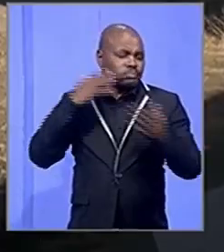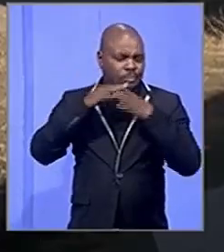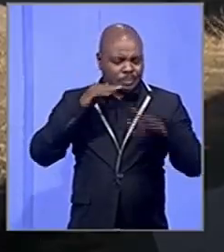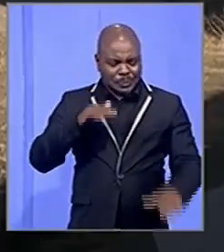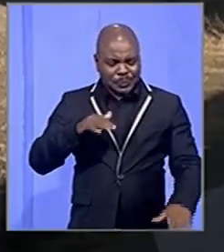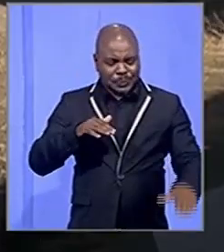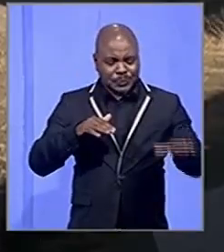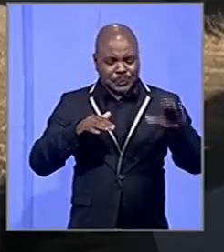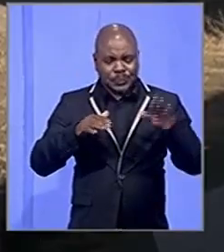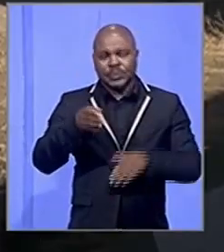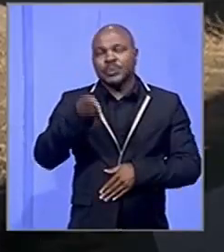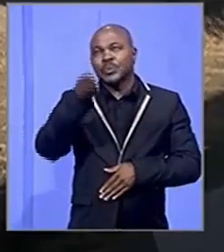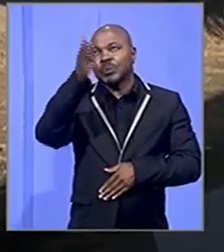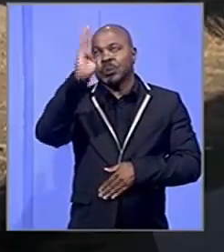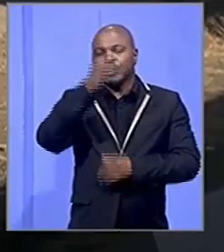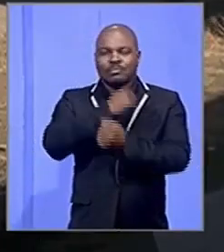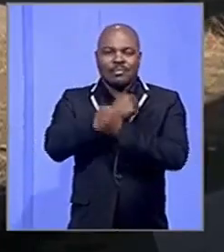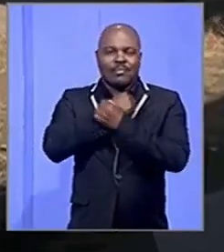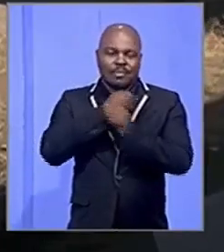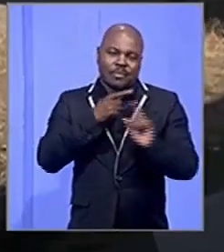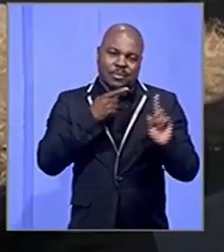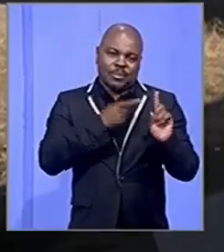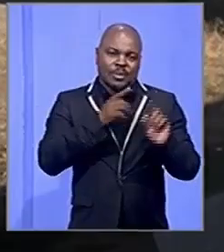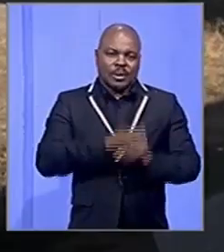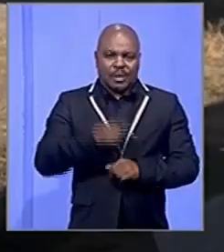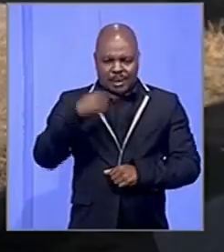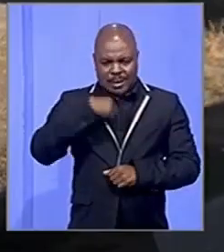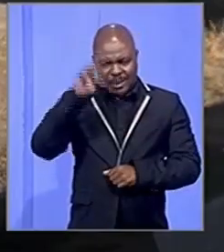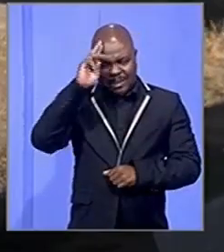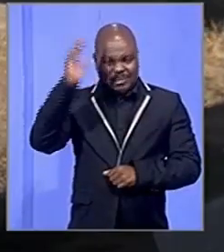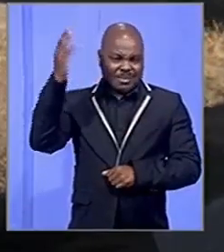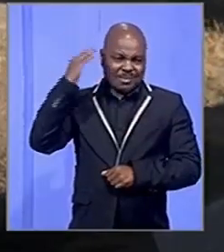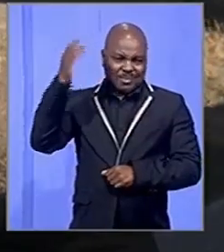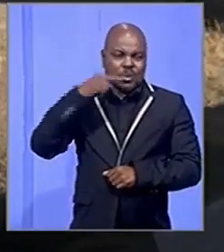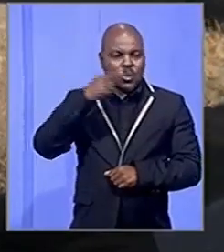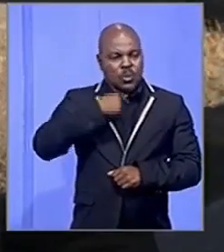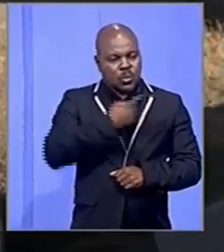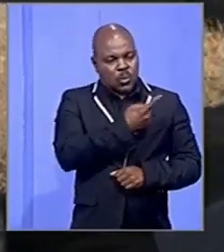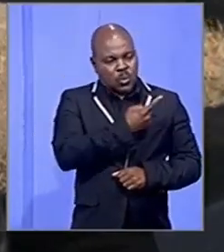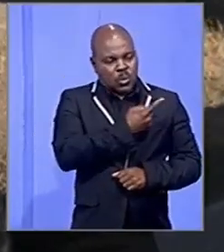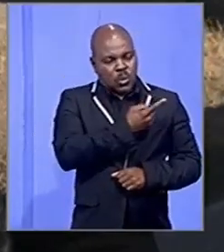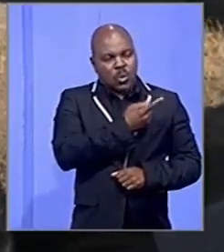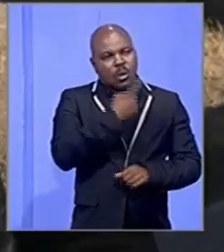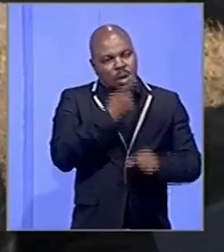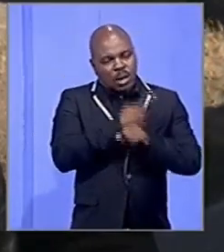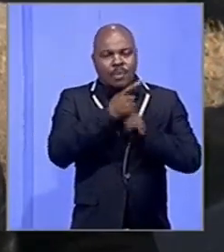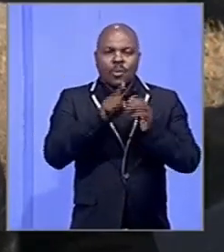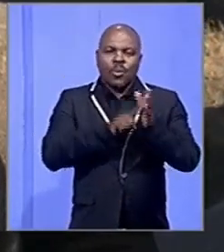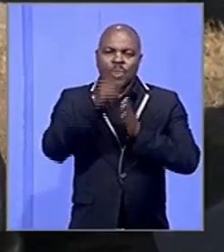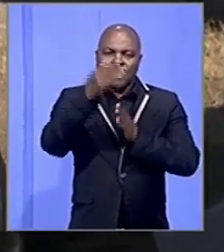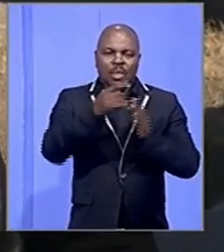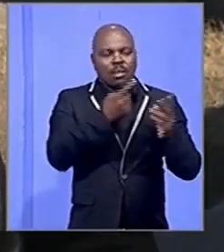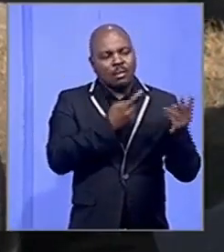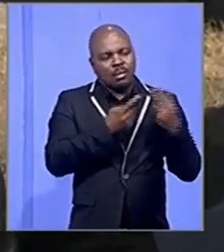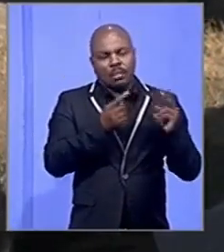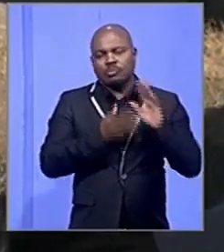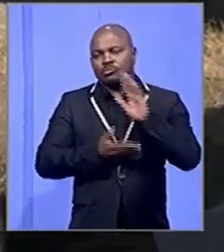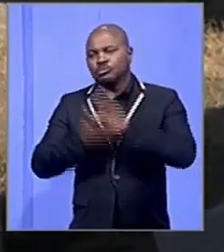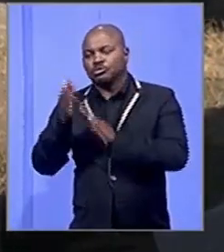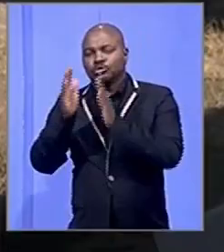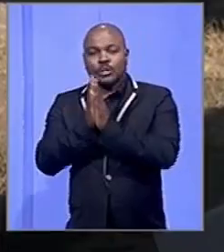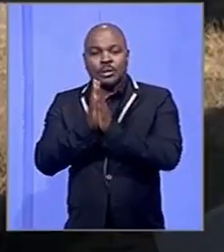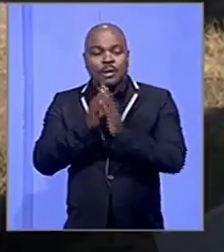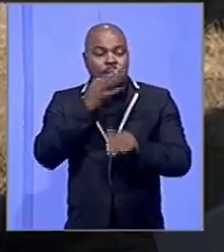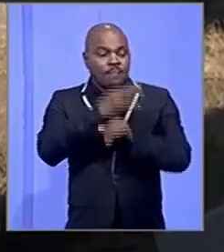sale monyane. I still remember ne re tsamaya le ene re ya kerekeng every weekend. Batswadi ba hae ba ne ba sa